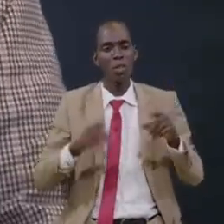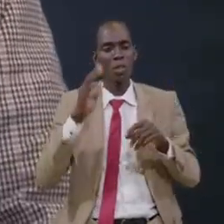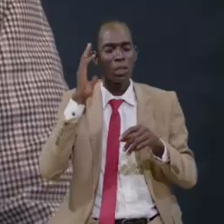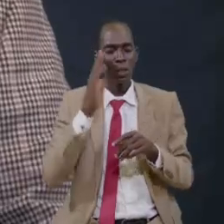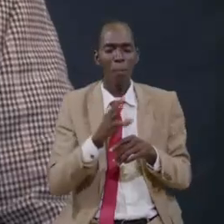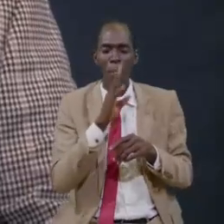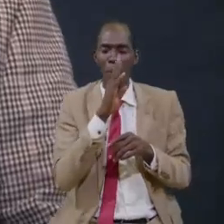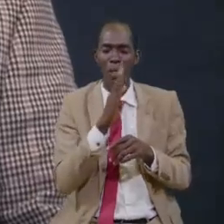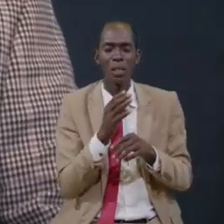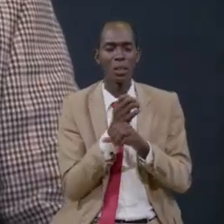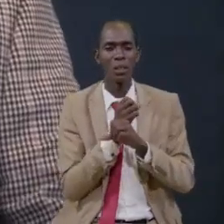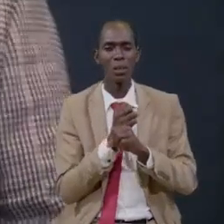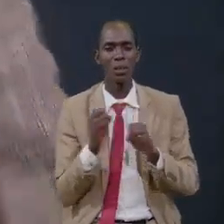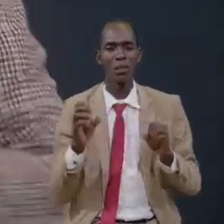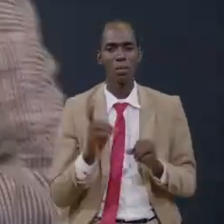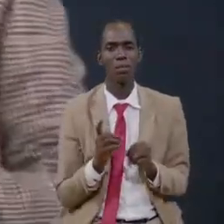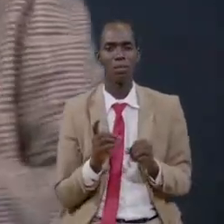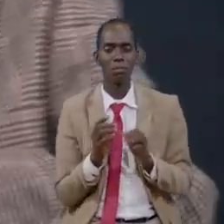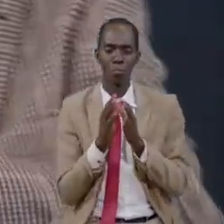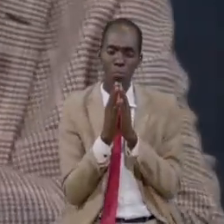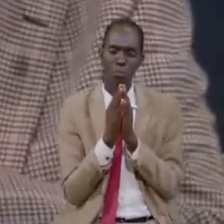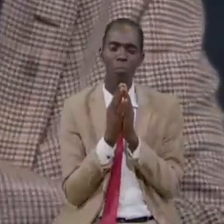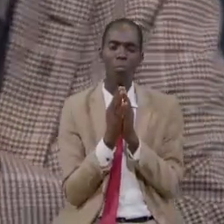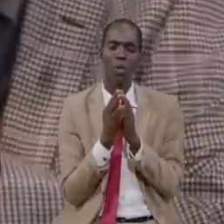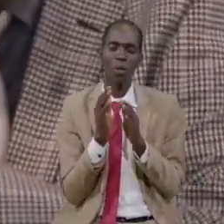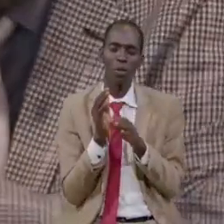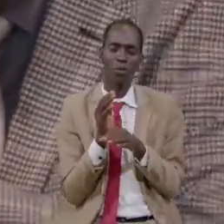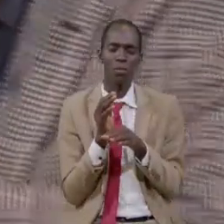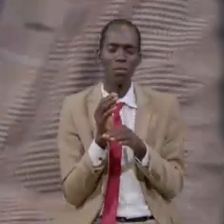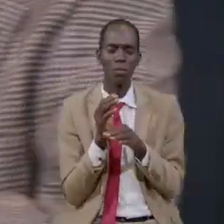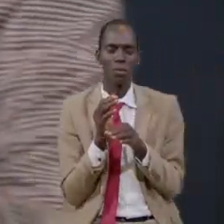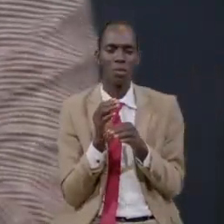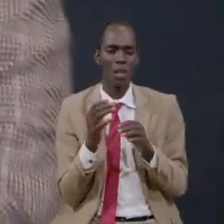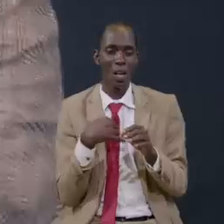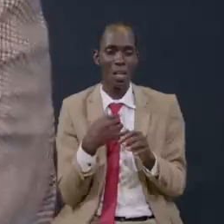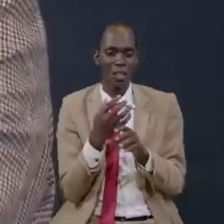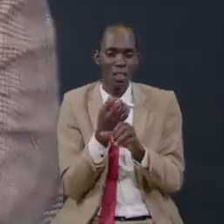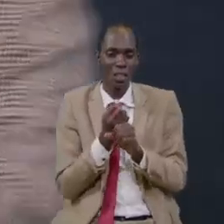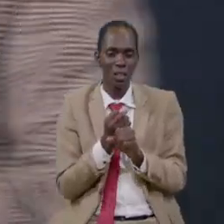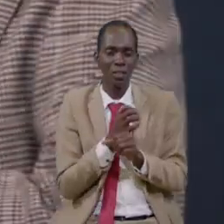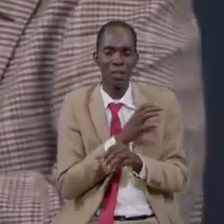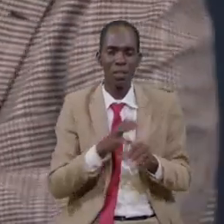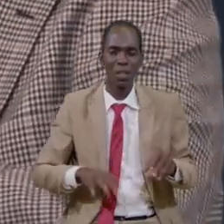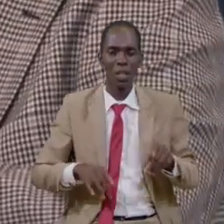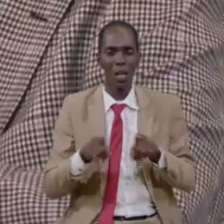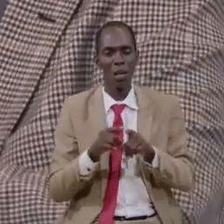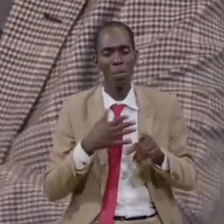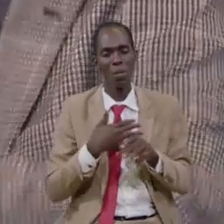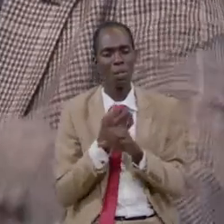with all your heart. I receive Christ as my Savior, as my